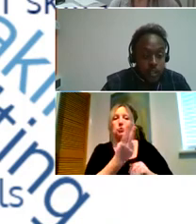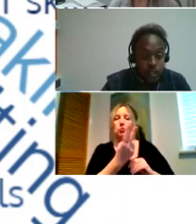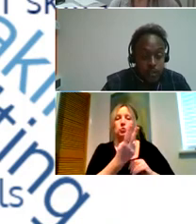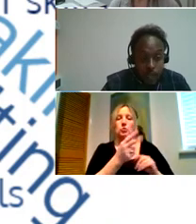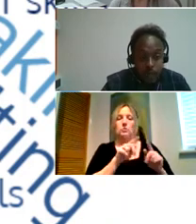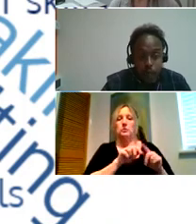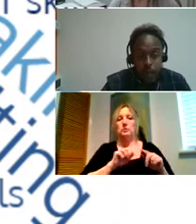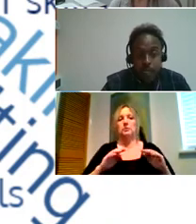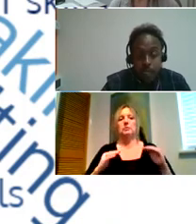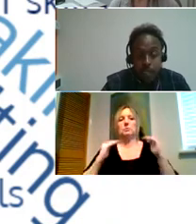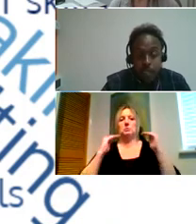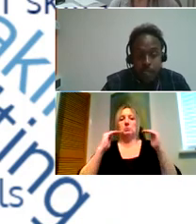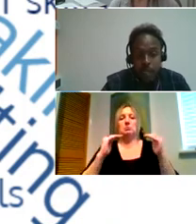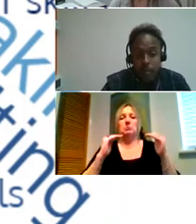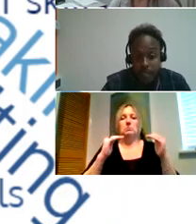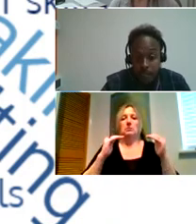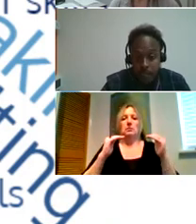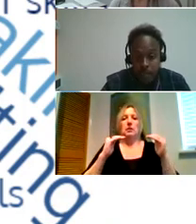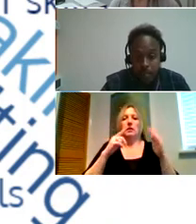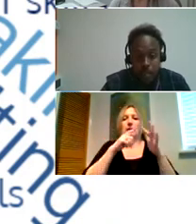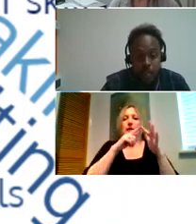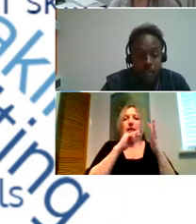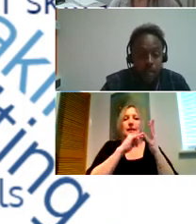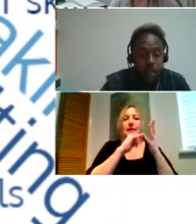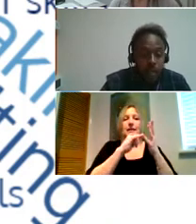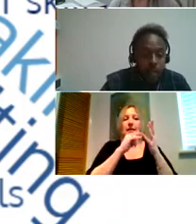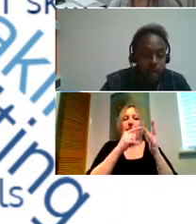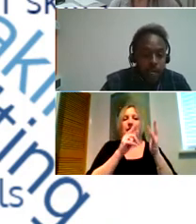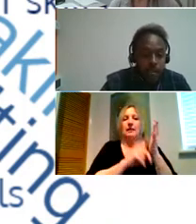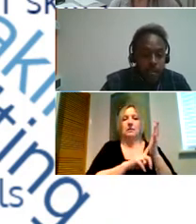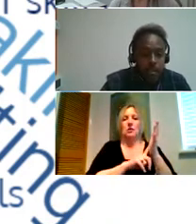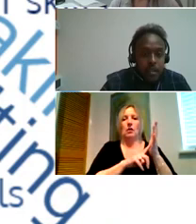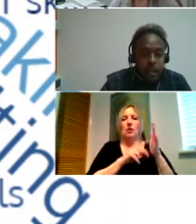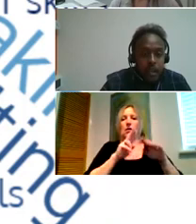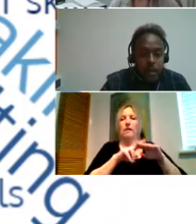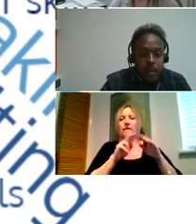ESOL skills for life for speaking and listening and maths, numbers,